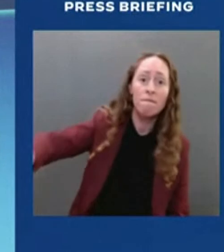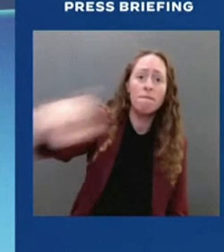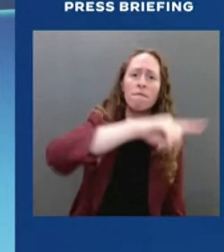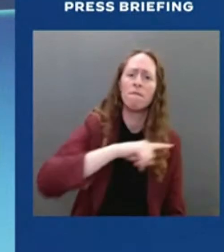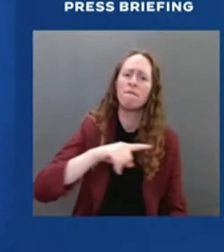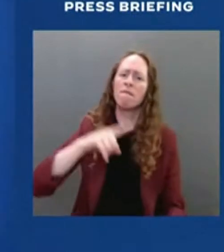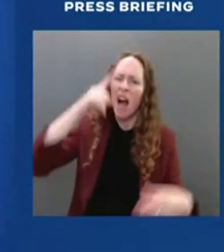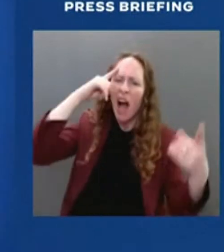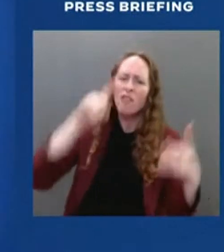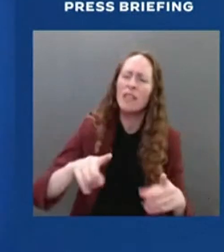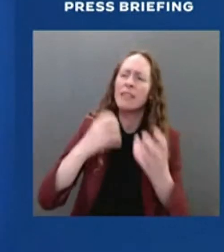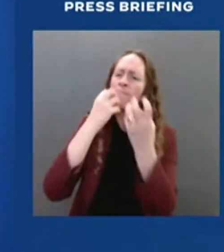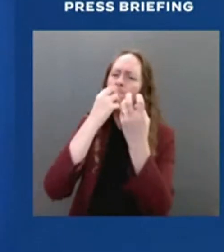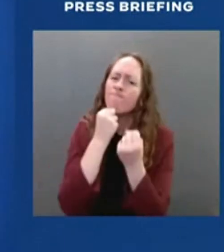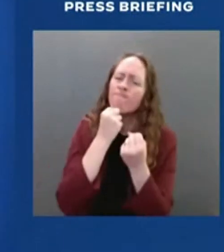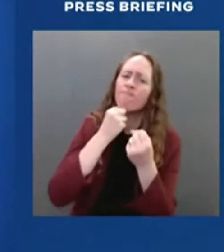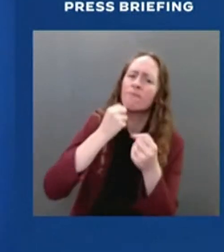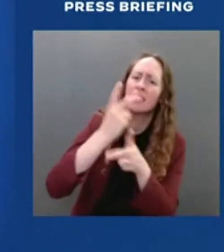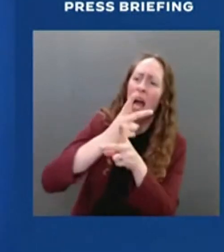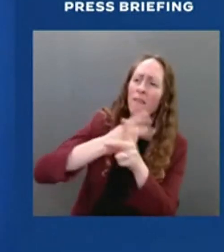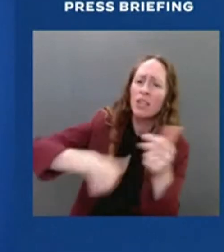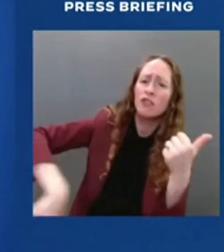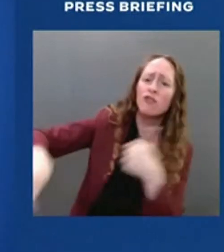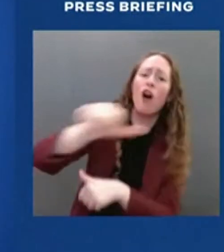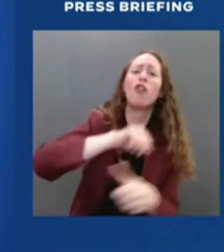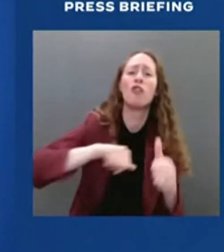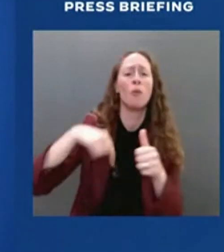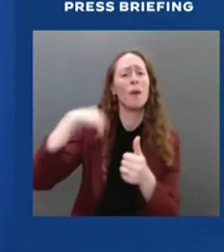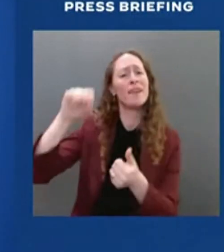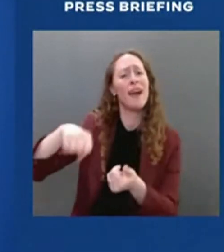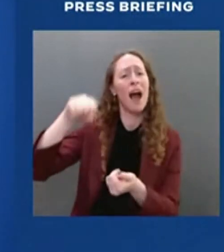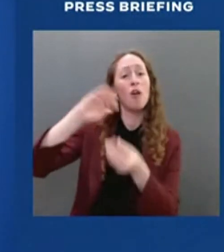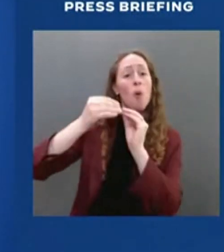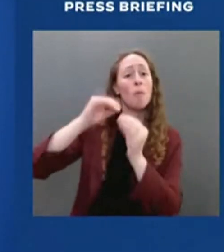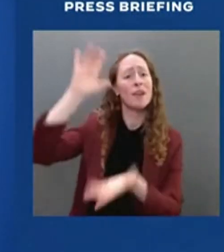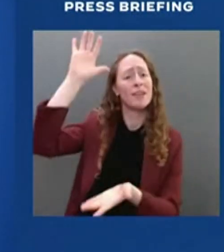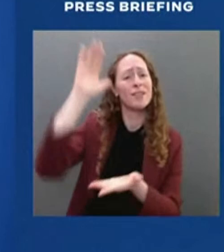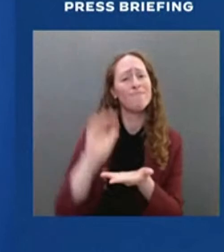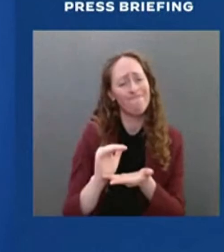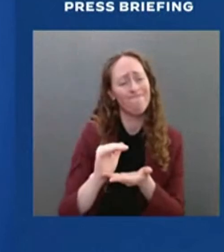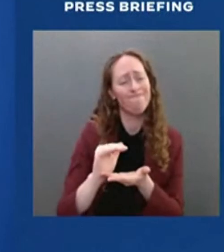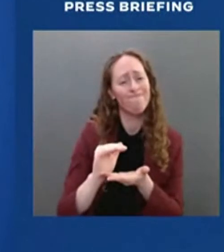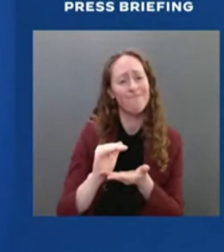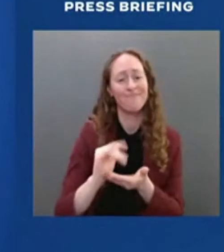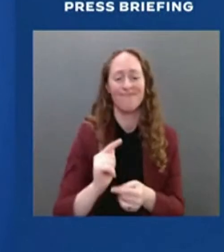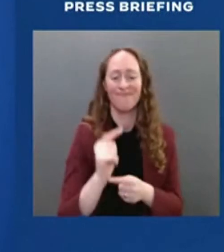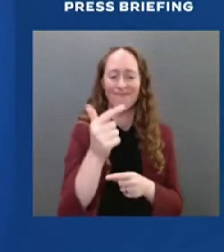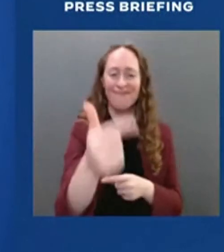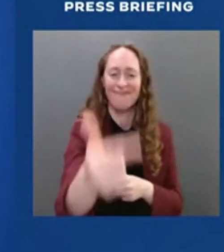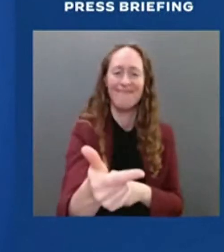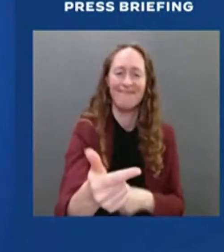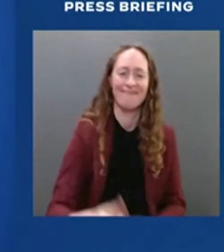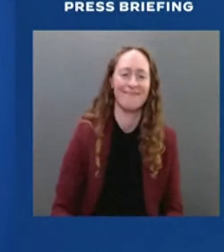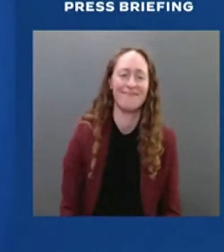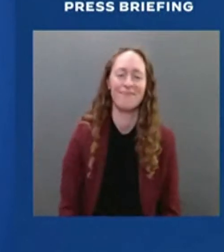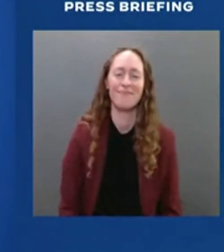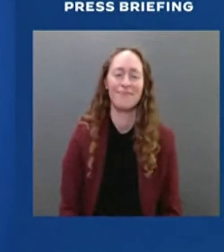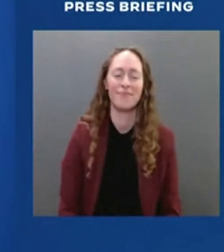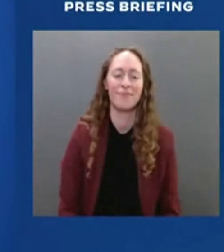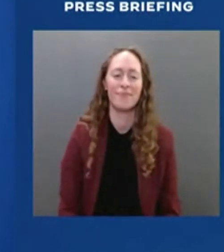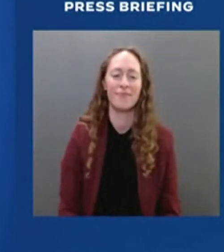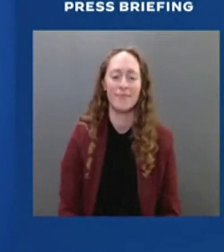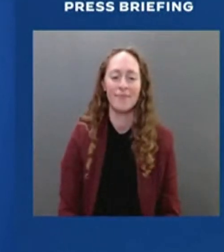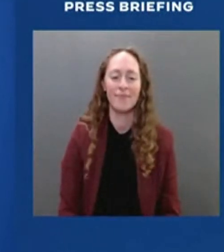Rochelle? Thank you, Dr. Jha, and good morning, everyone. It's great to be back again with you today. As always, I'm going to start by walking you through the latest